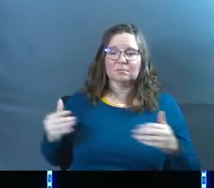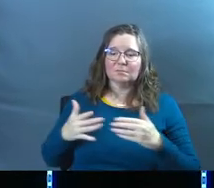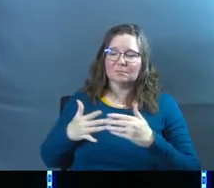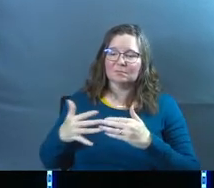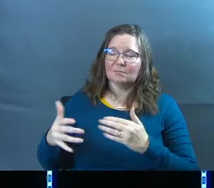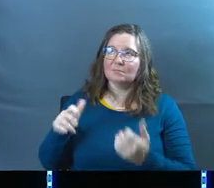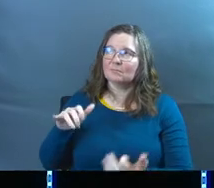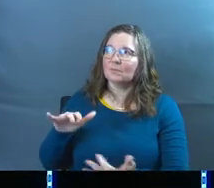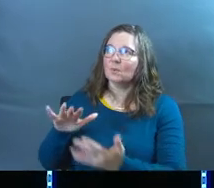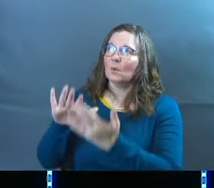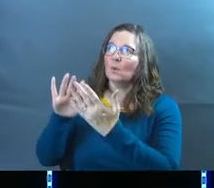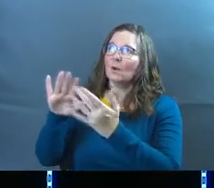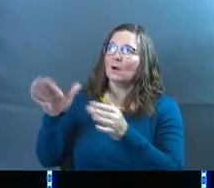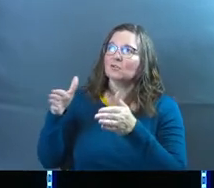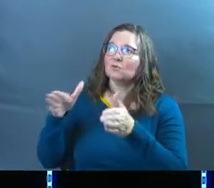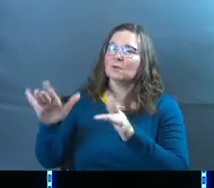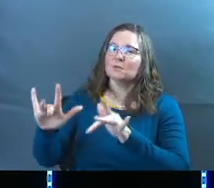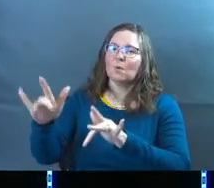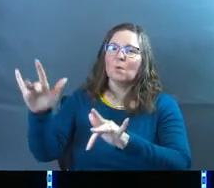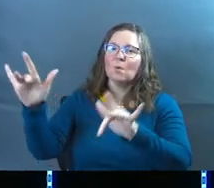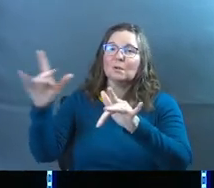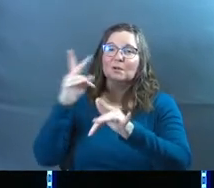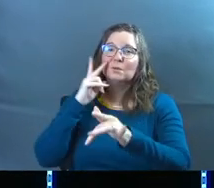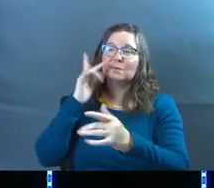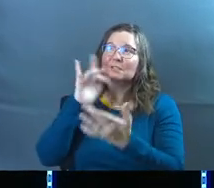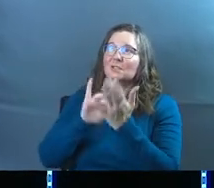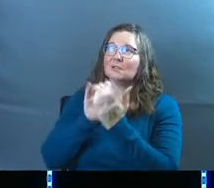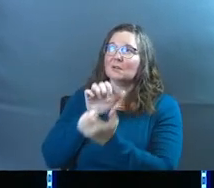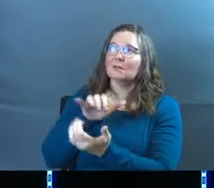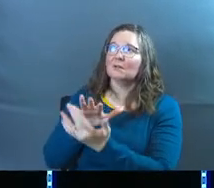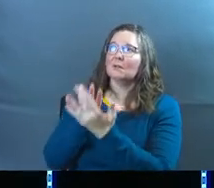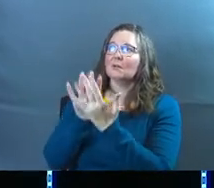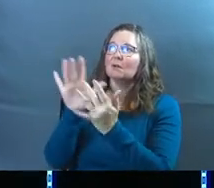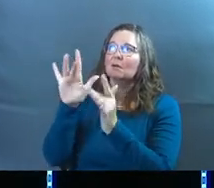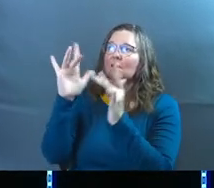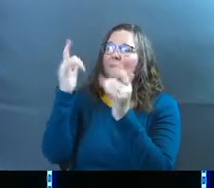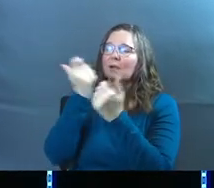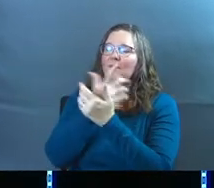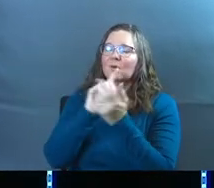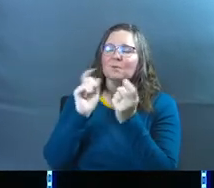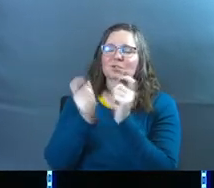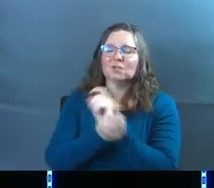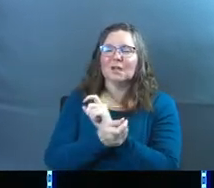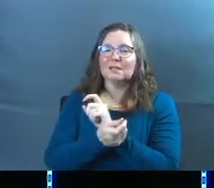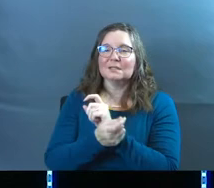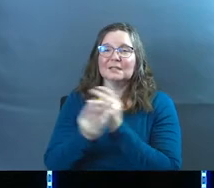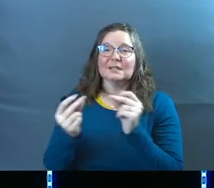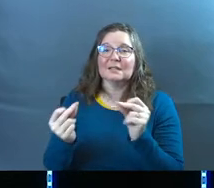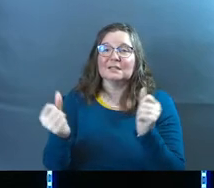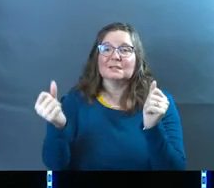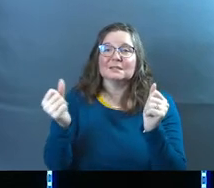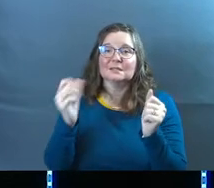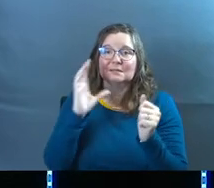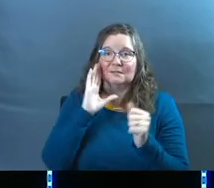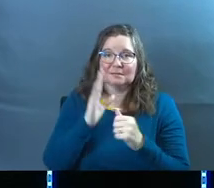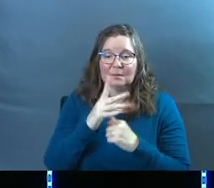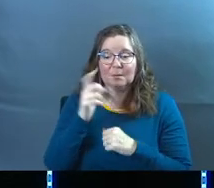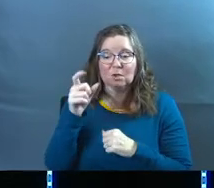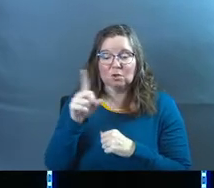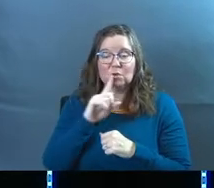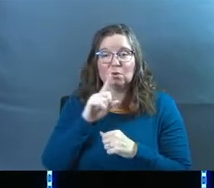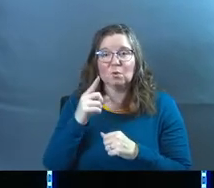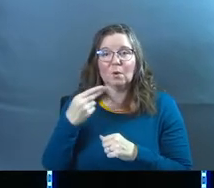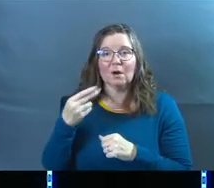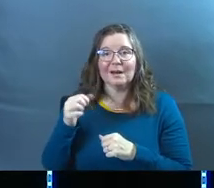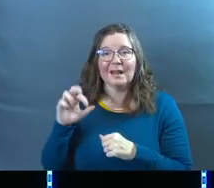will walk streets of gold and you will see Jesus face to face and everything will be changed in an instant because you are